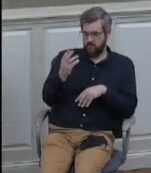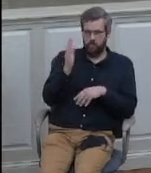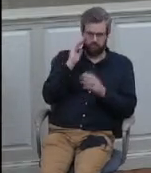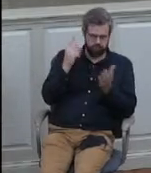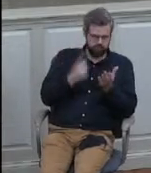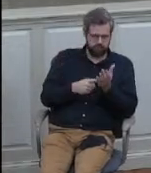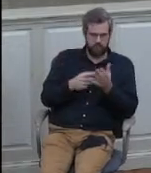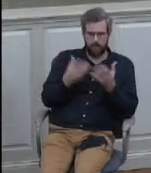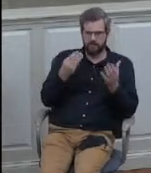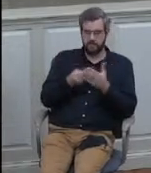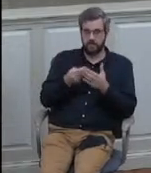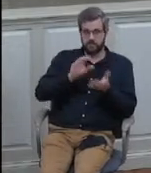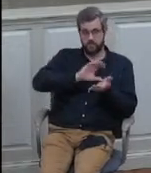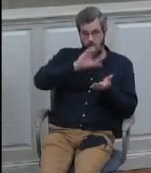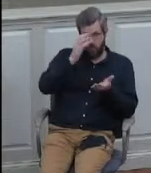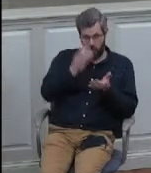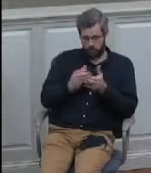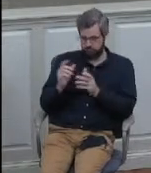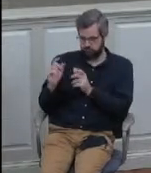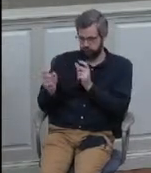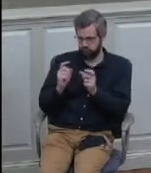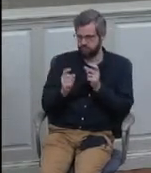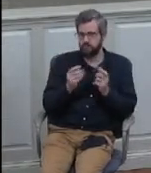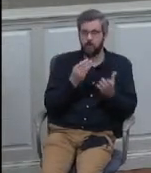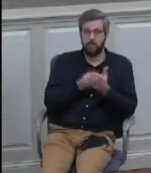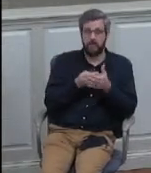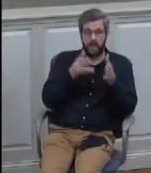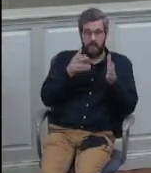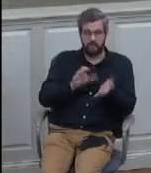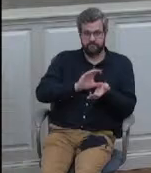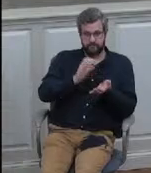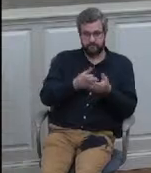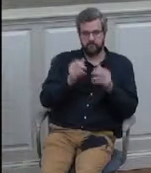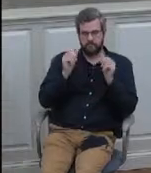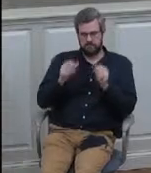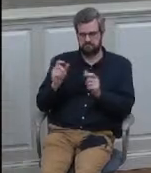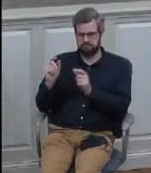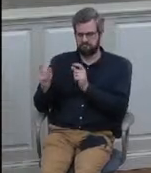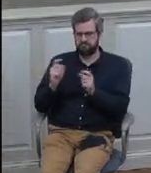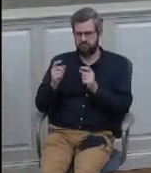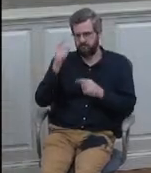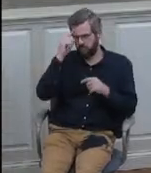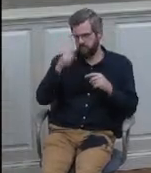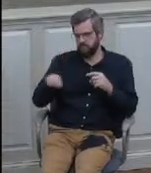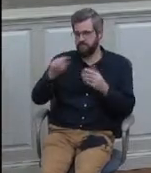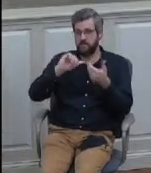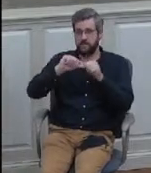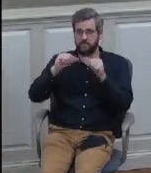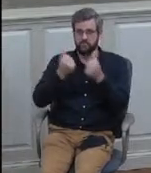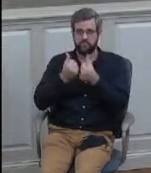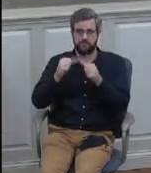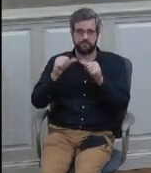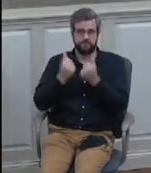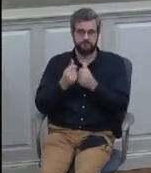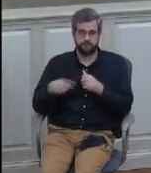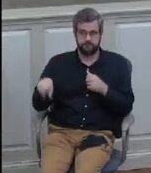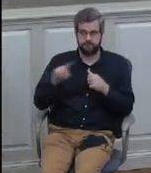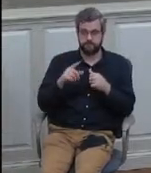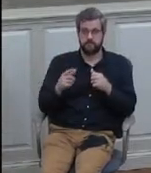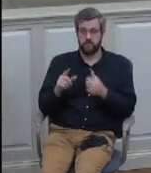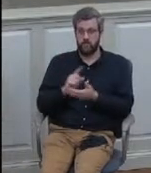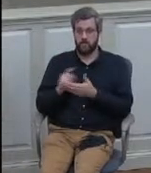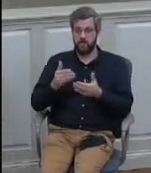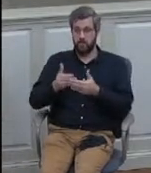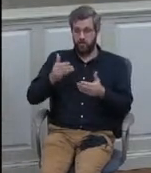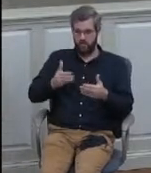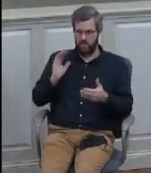want to distribute or the amount you have available to distribute to the community agencies. So the week before that